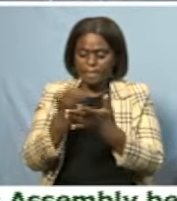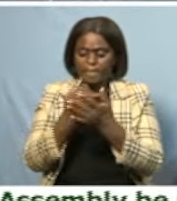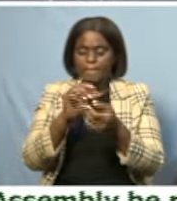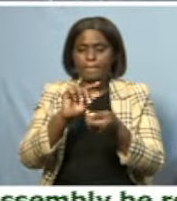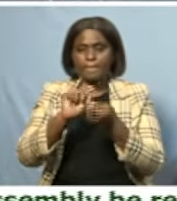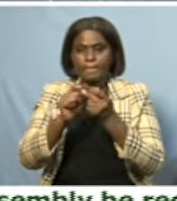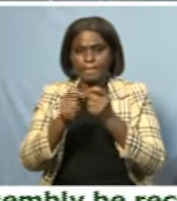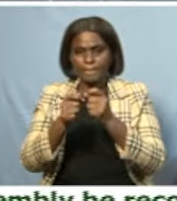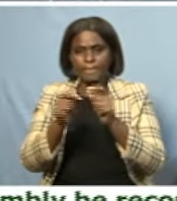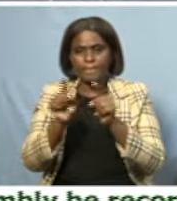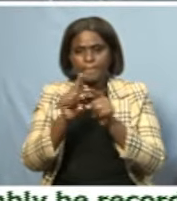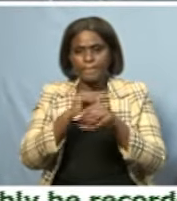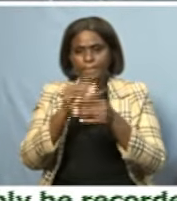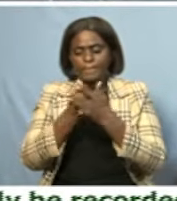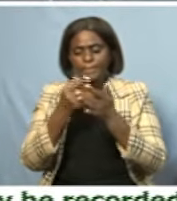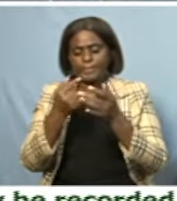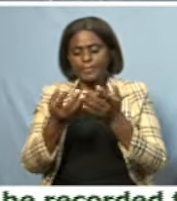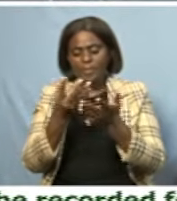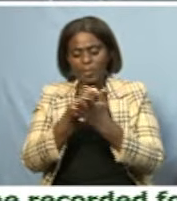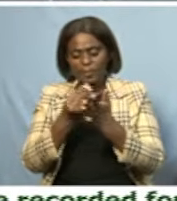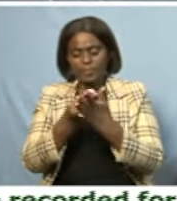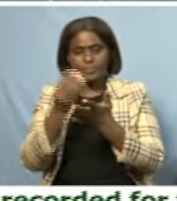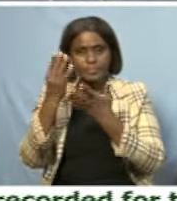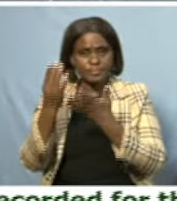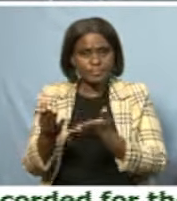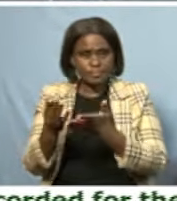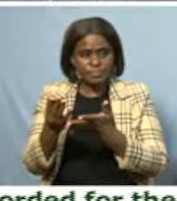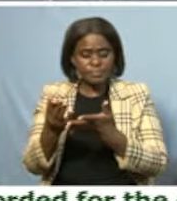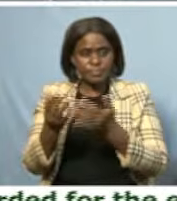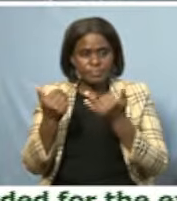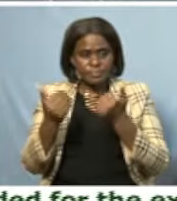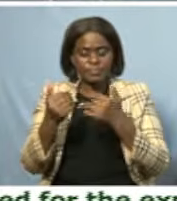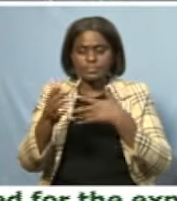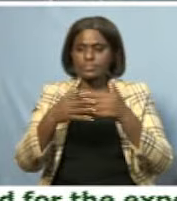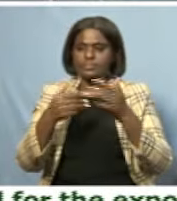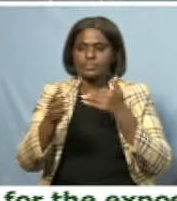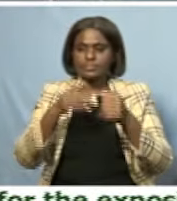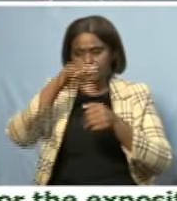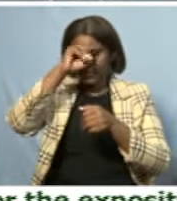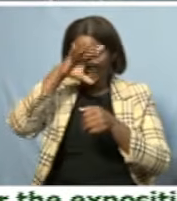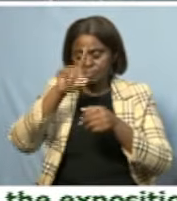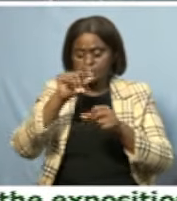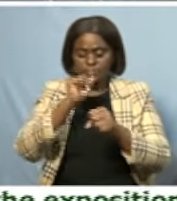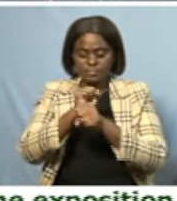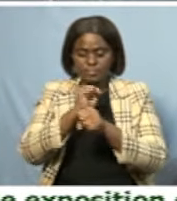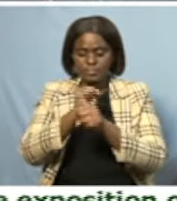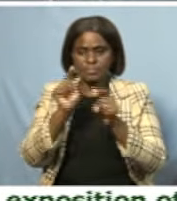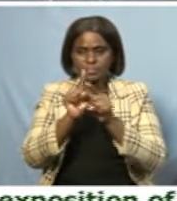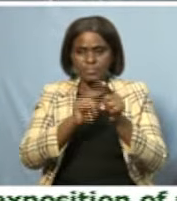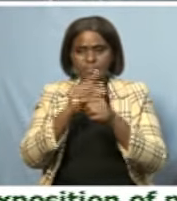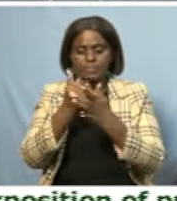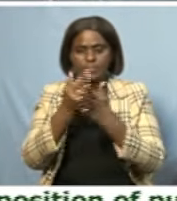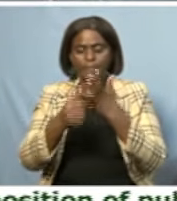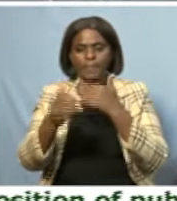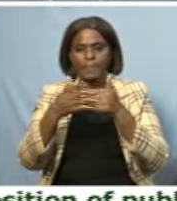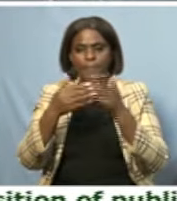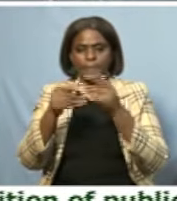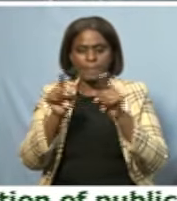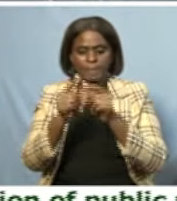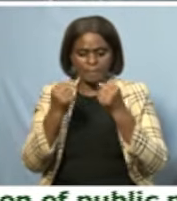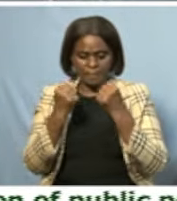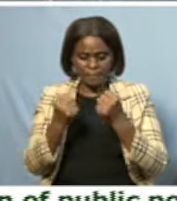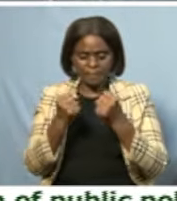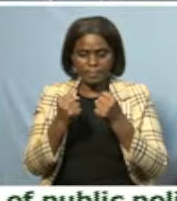recovery, inflationary pressures are easing, mining production is rebounding, and the